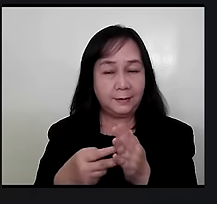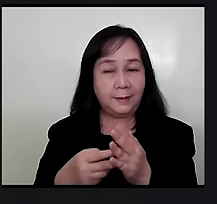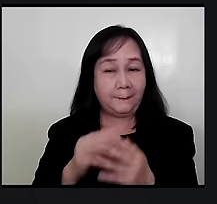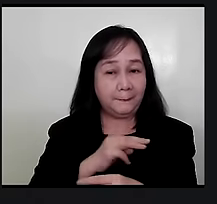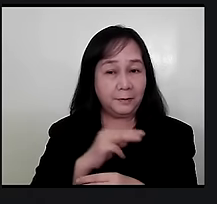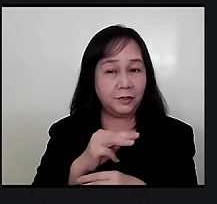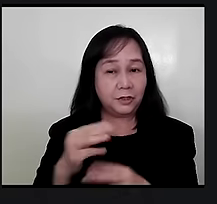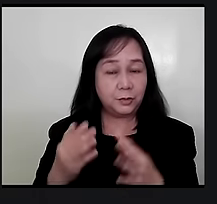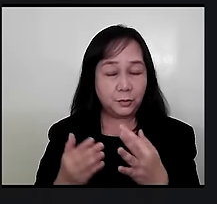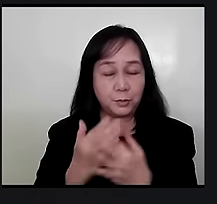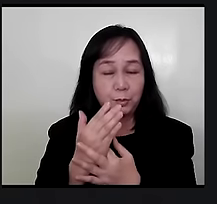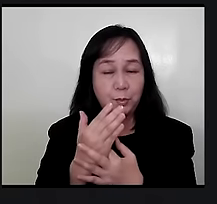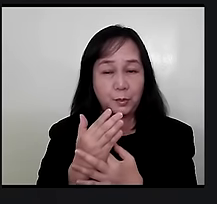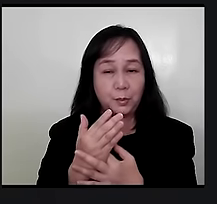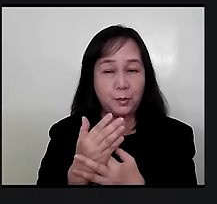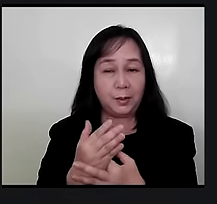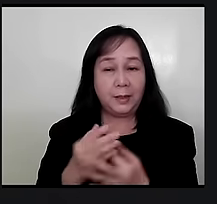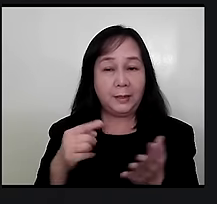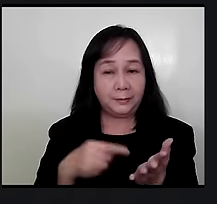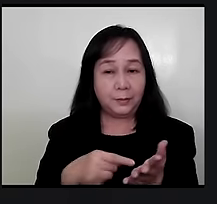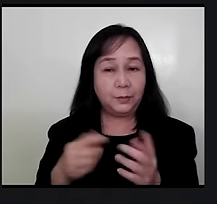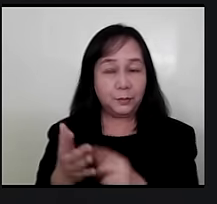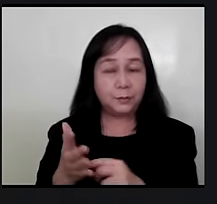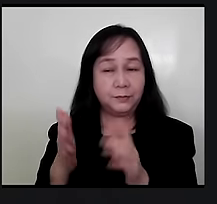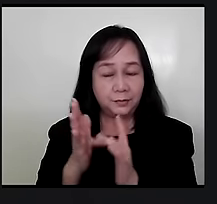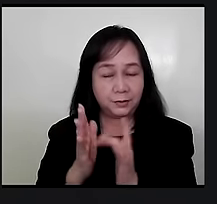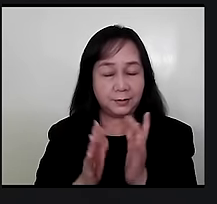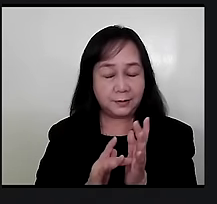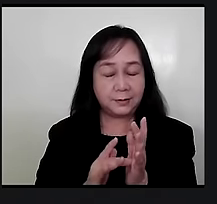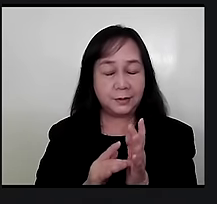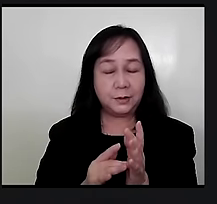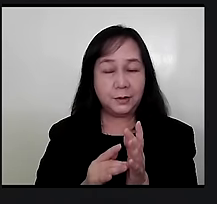wounds, the wounded are healed.